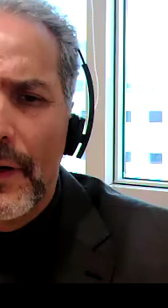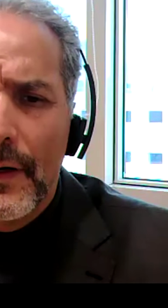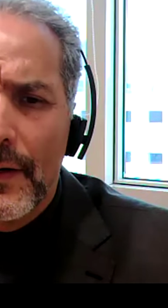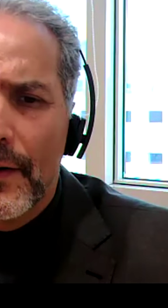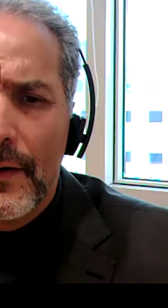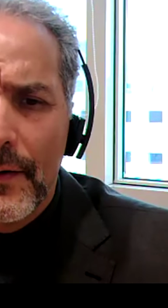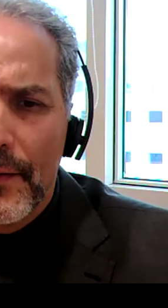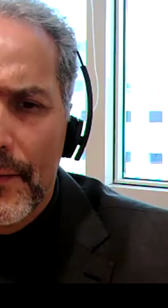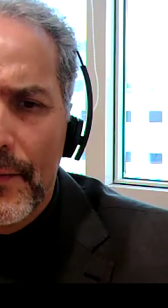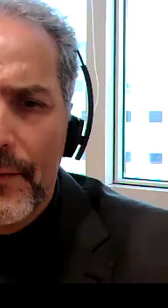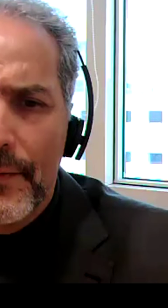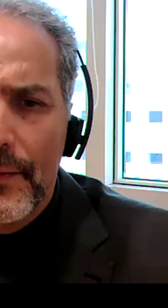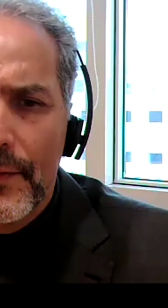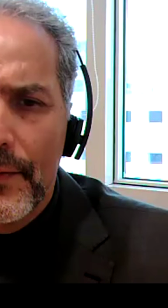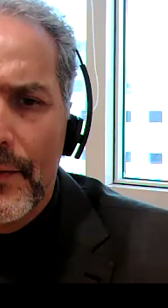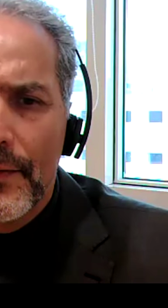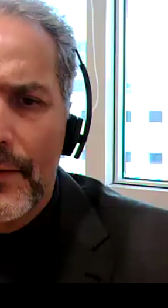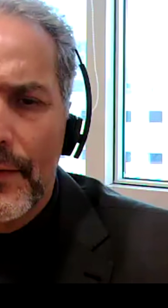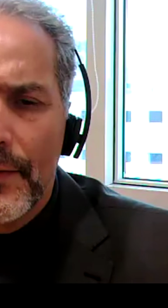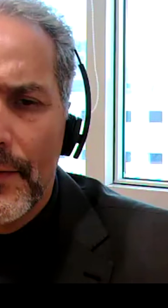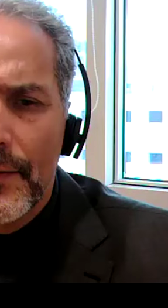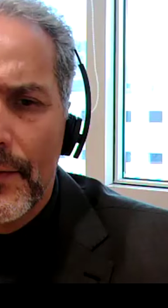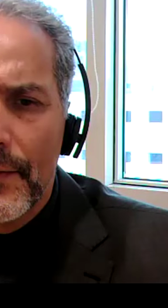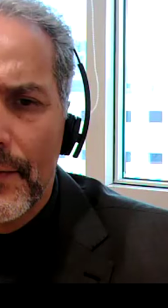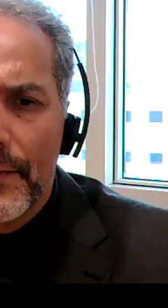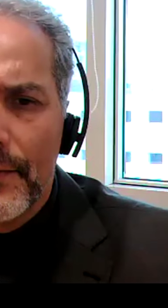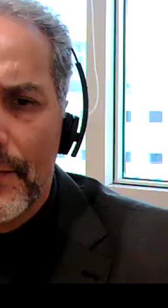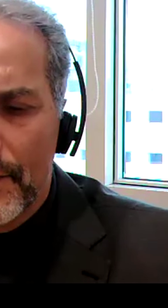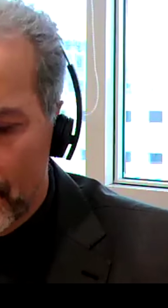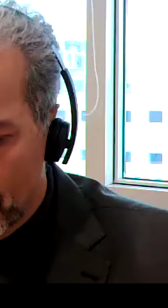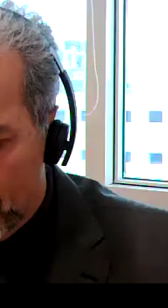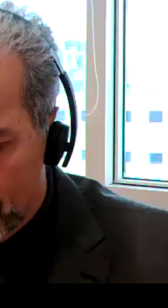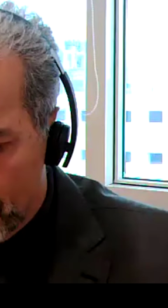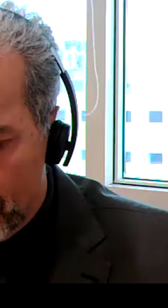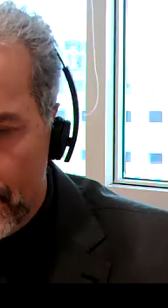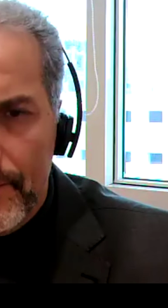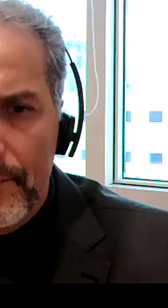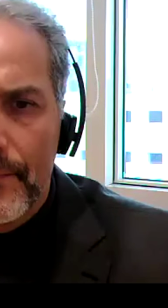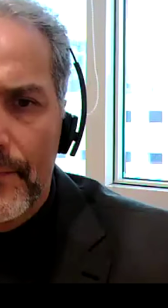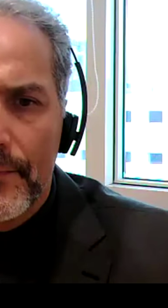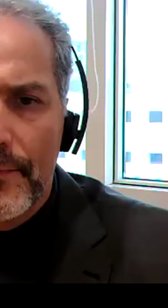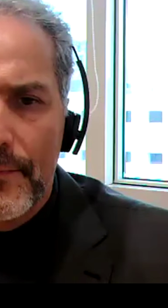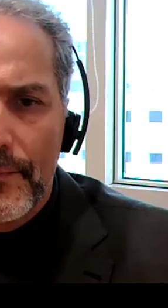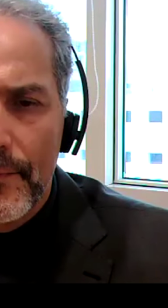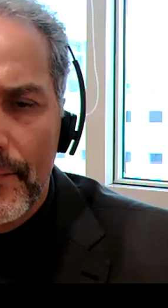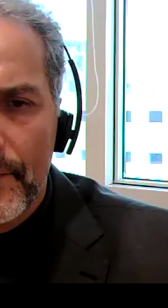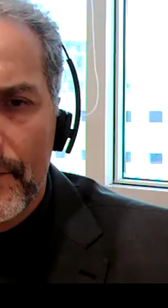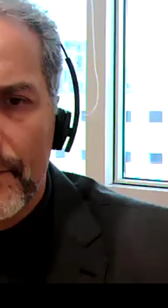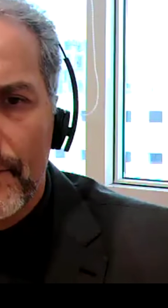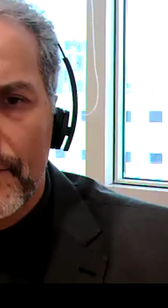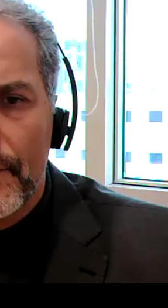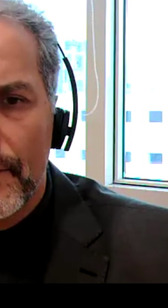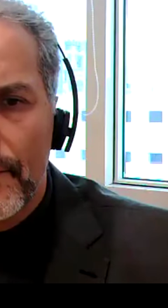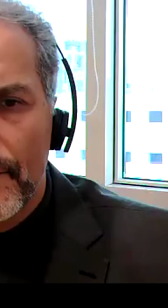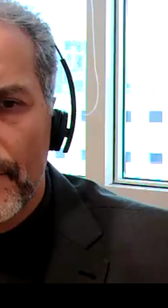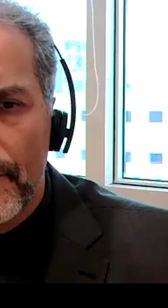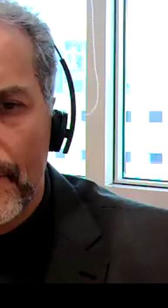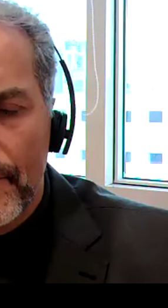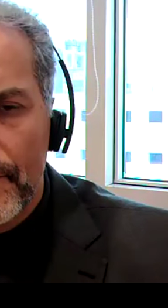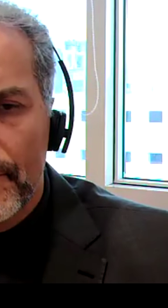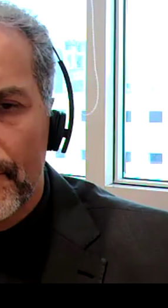again, so much important information and a really positive way forward.